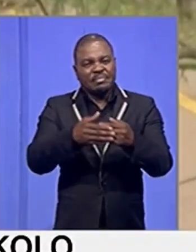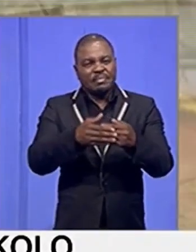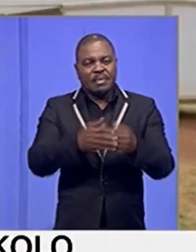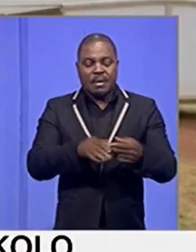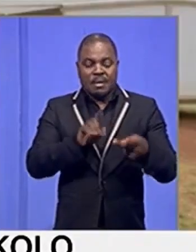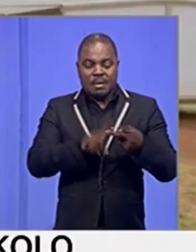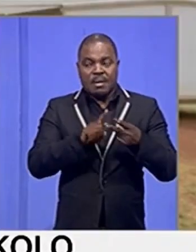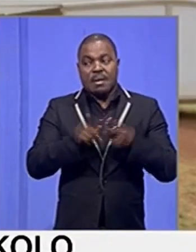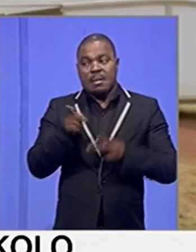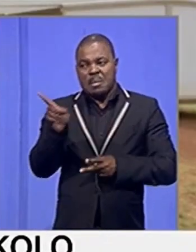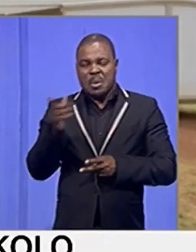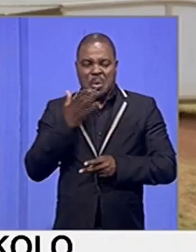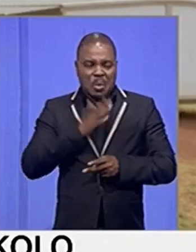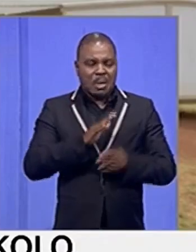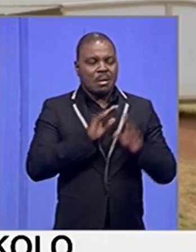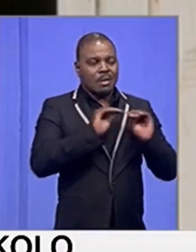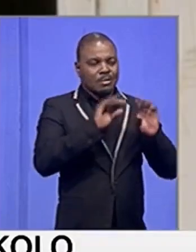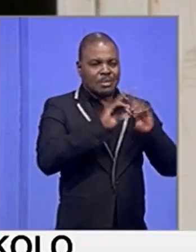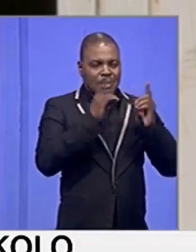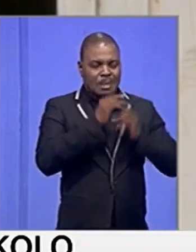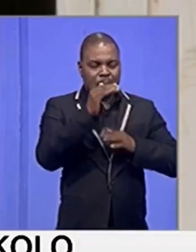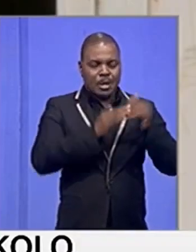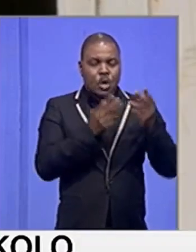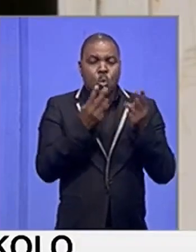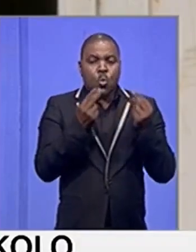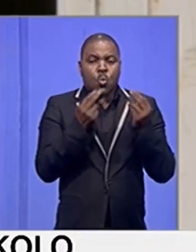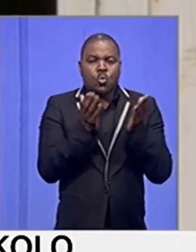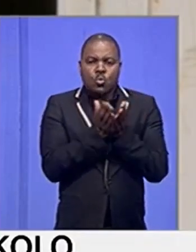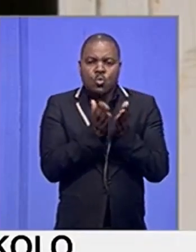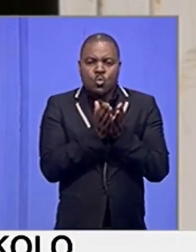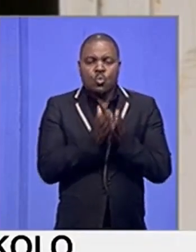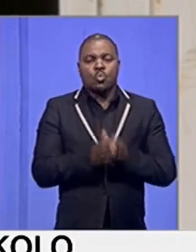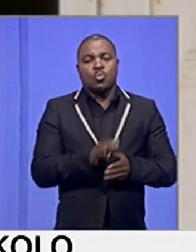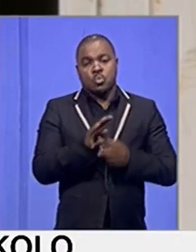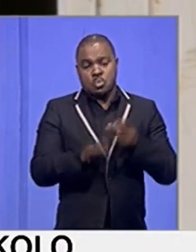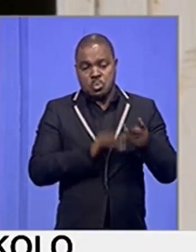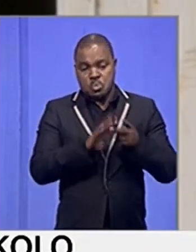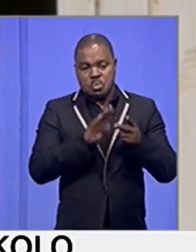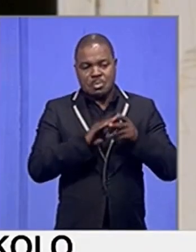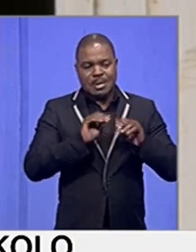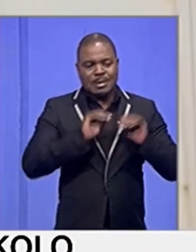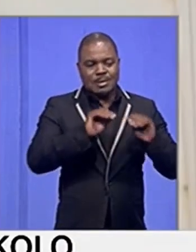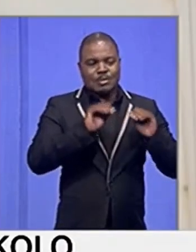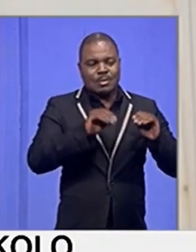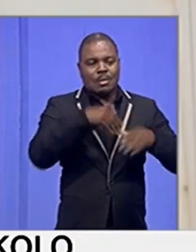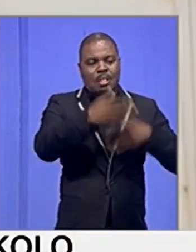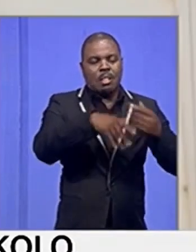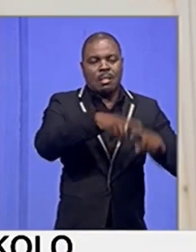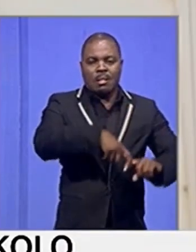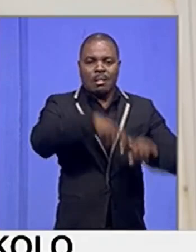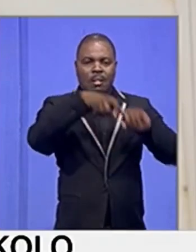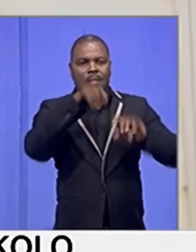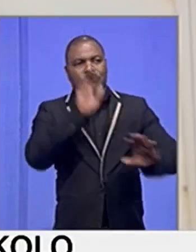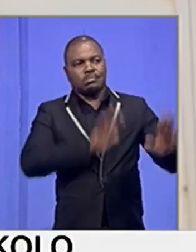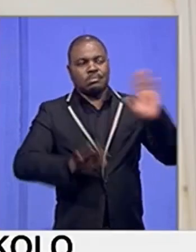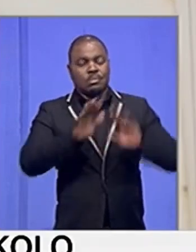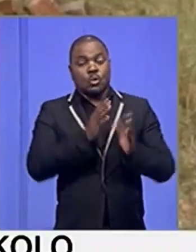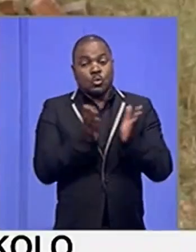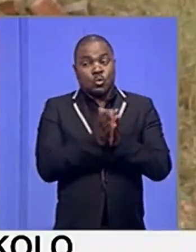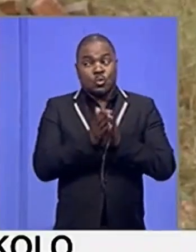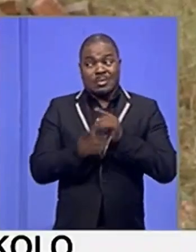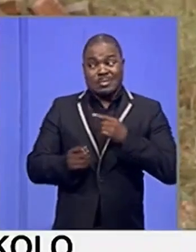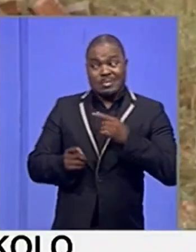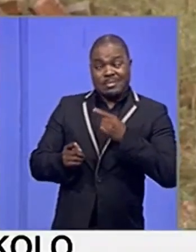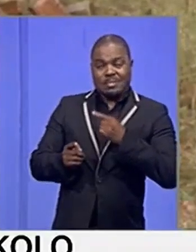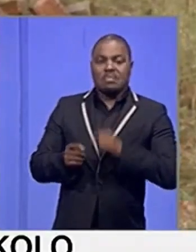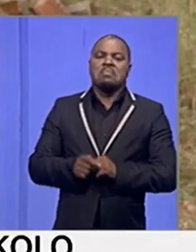e ba agele dikolo tse dimpša ga ba reng ya di tshupetso tseo mananeo a thuto a ile a šitišwa. Sekolo se sa